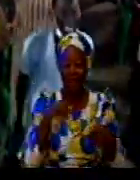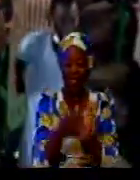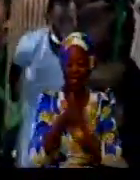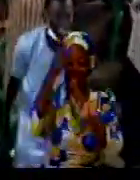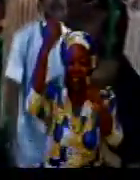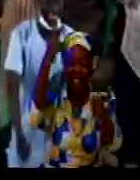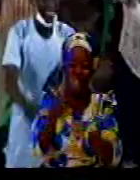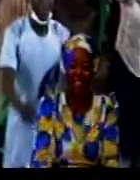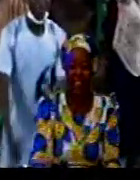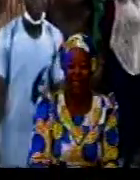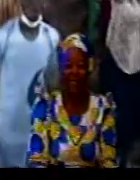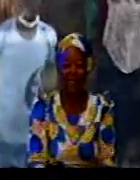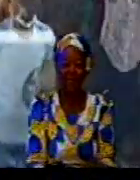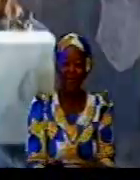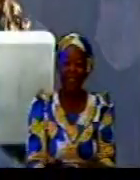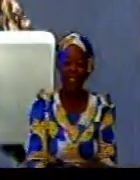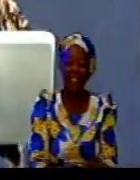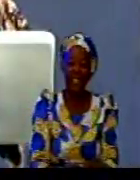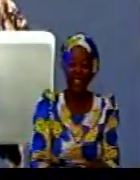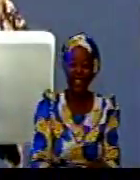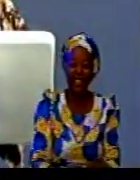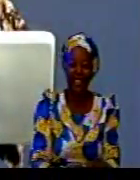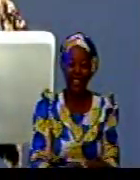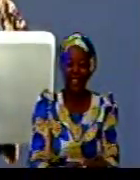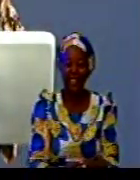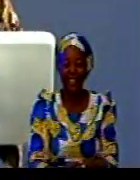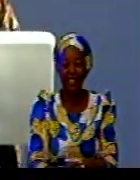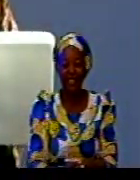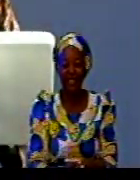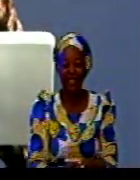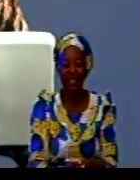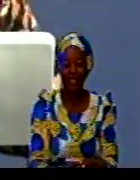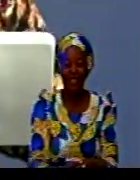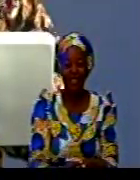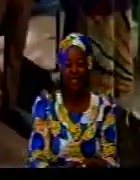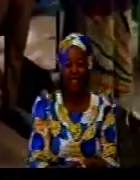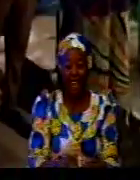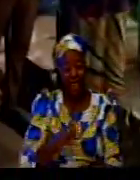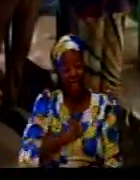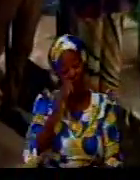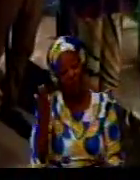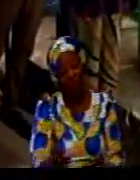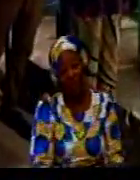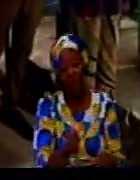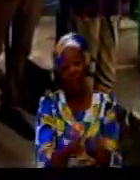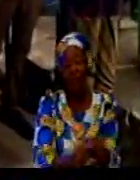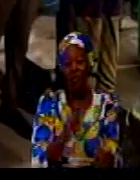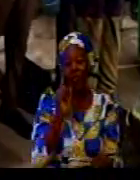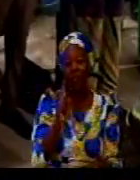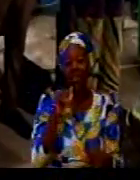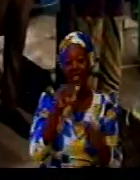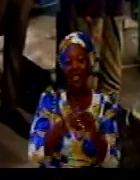And the Lord will bless every life in Jesus' name.